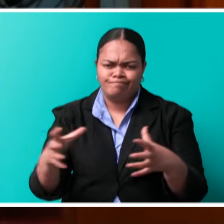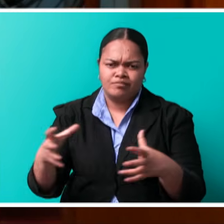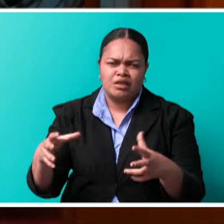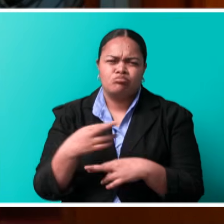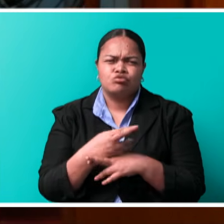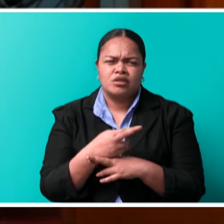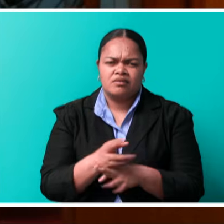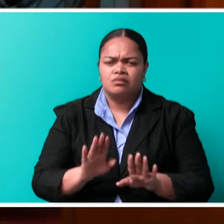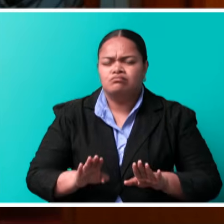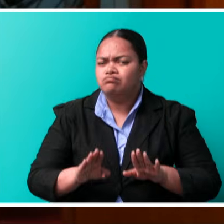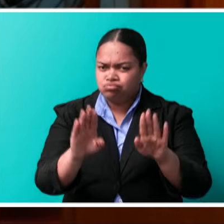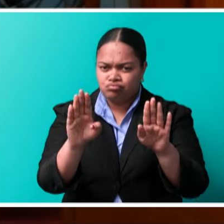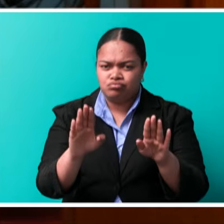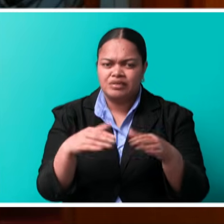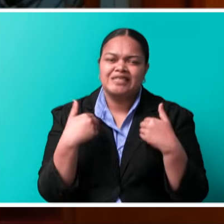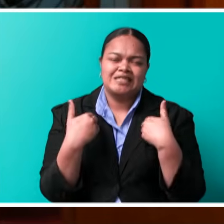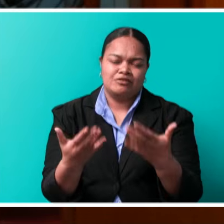expands opportunities.